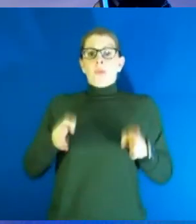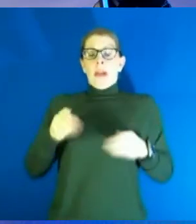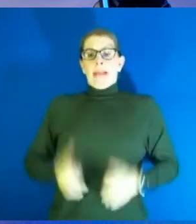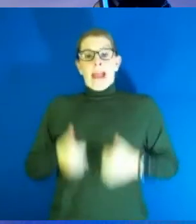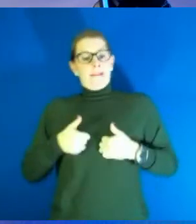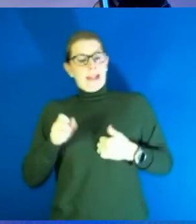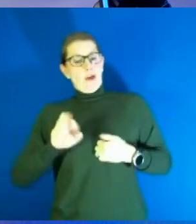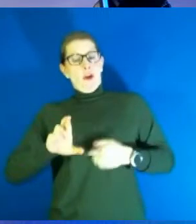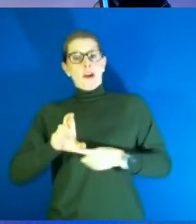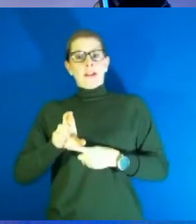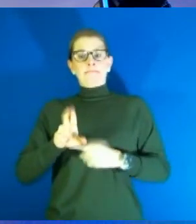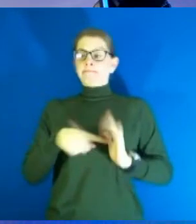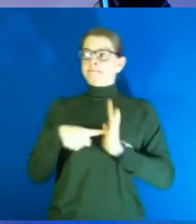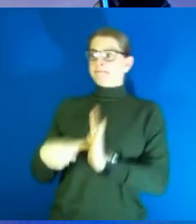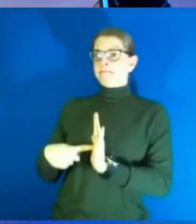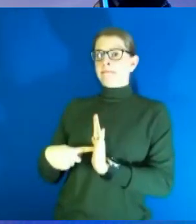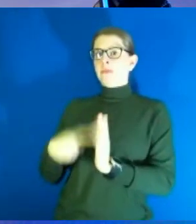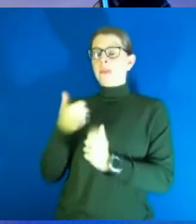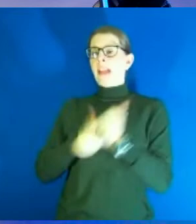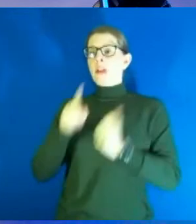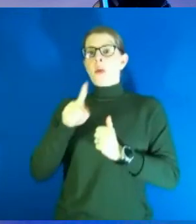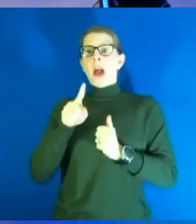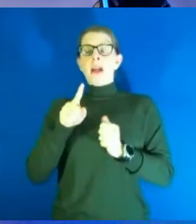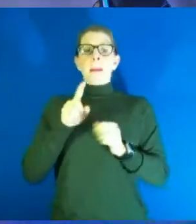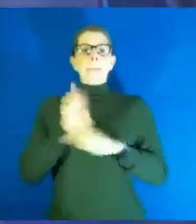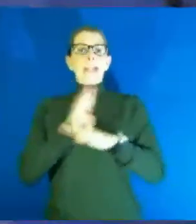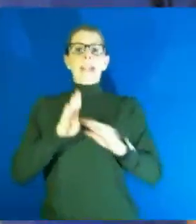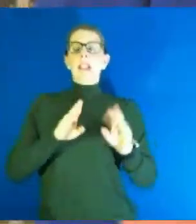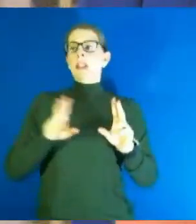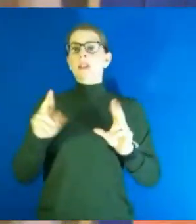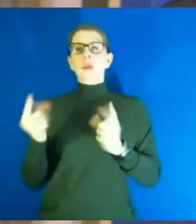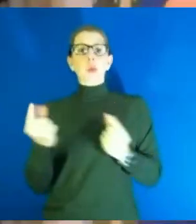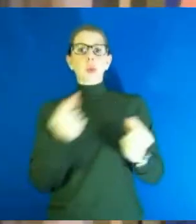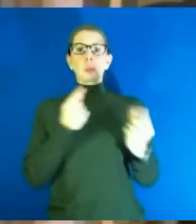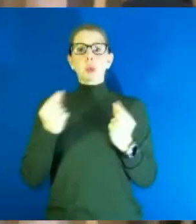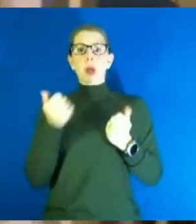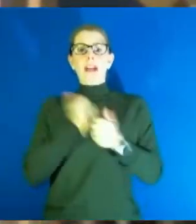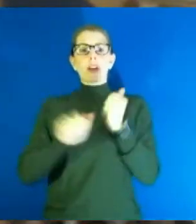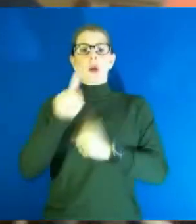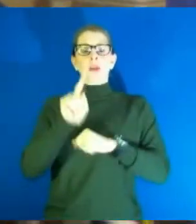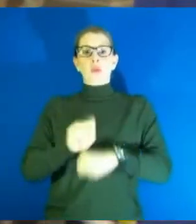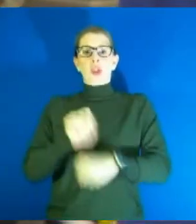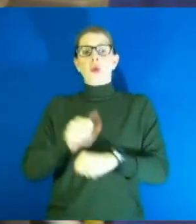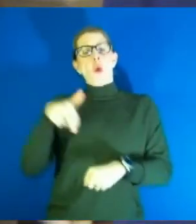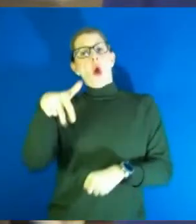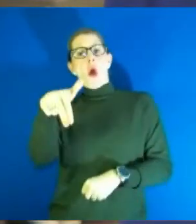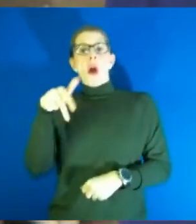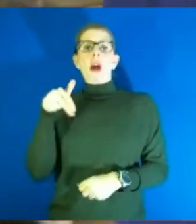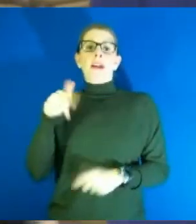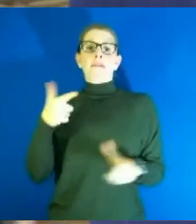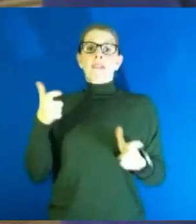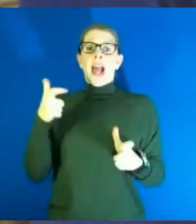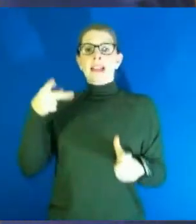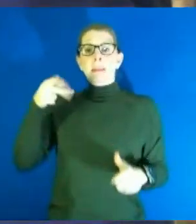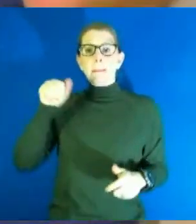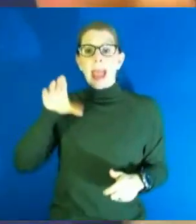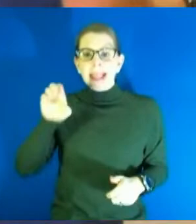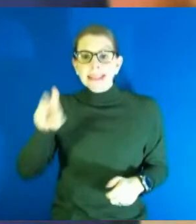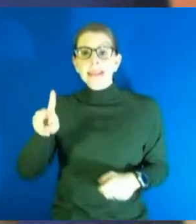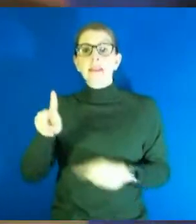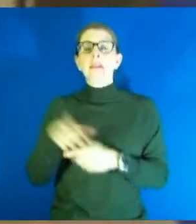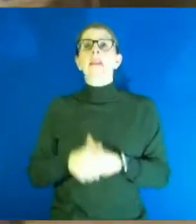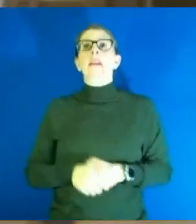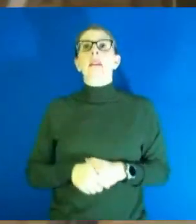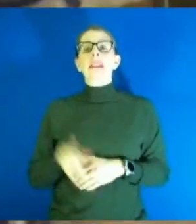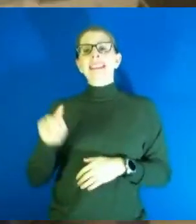it depicted in ways of everybody's hopping and moving, and it's, everybody's on their toes, and it's fast paced. But Tiffany, just